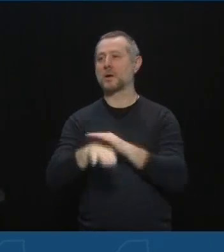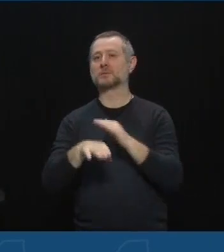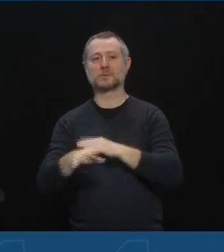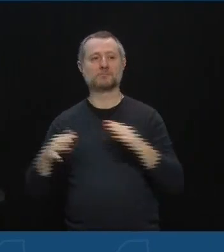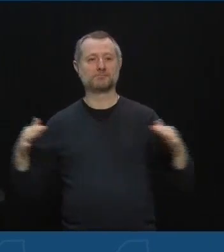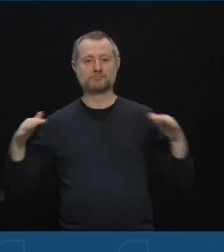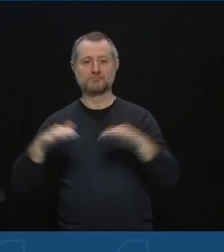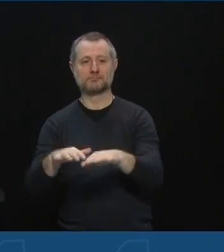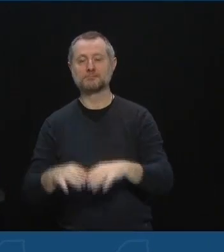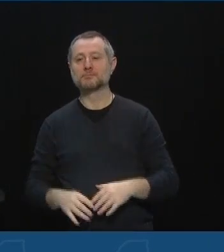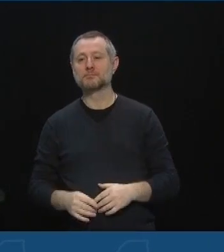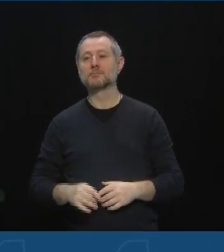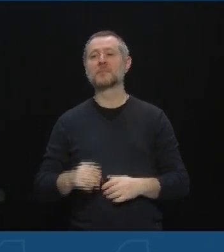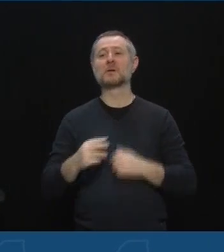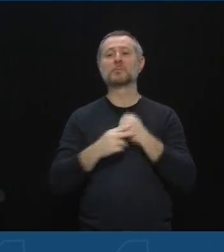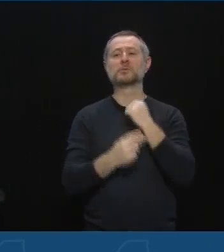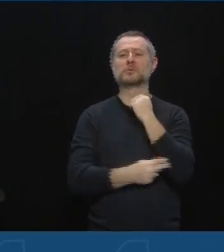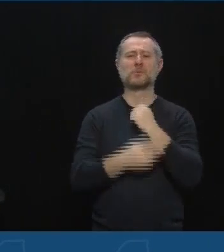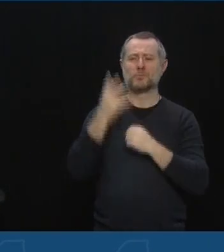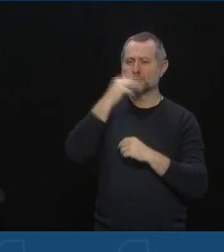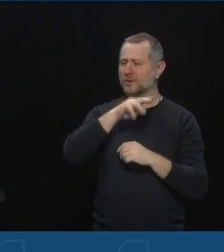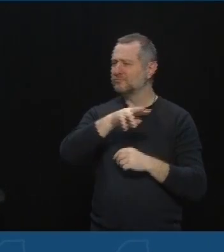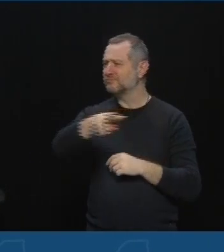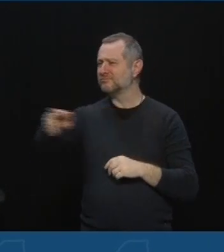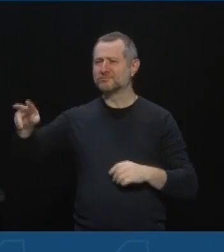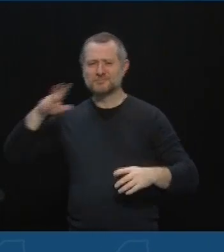The bridge is beautiful.